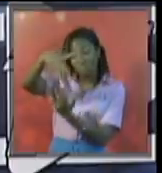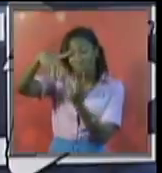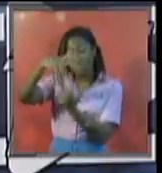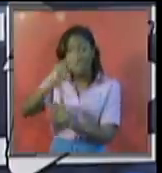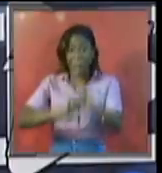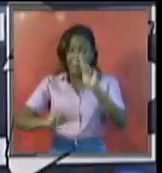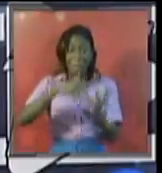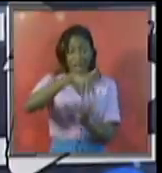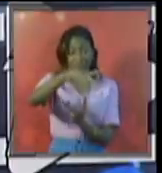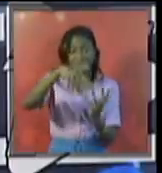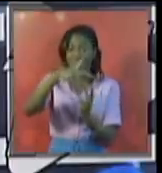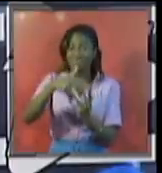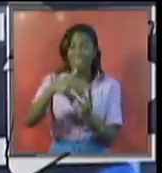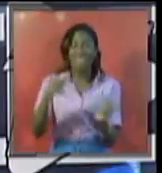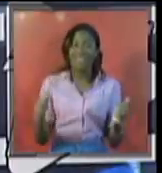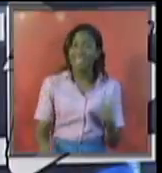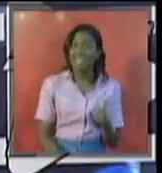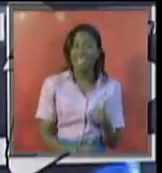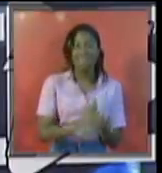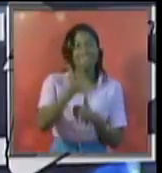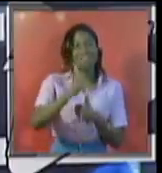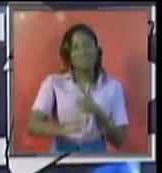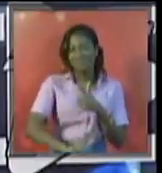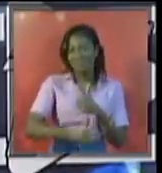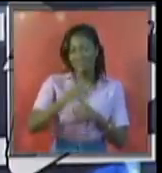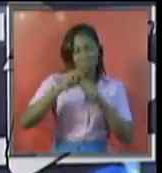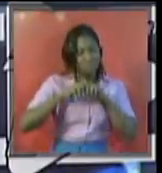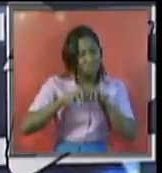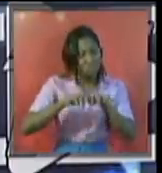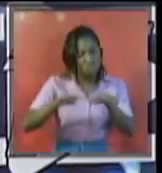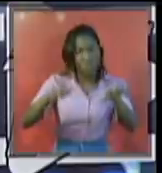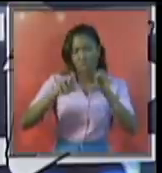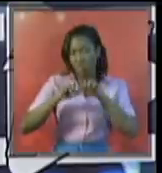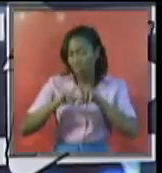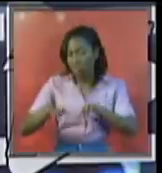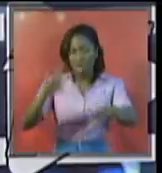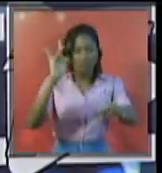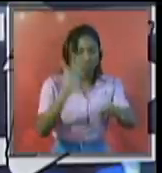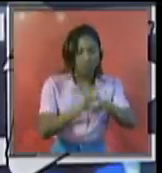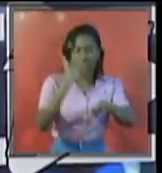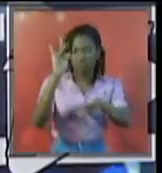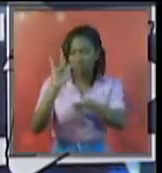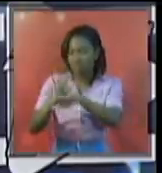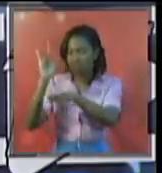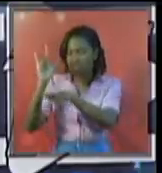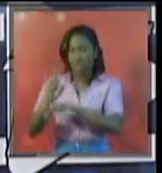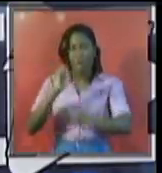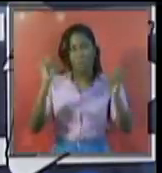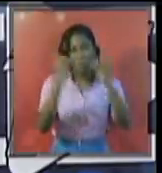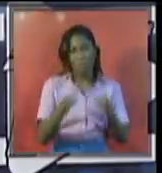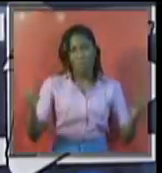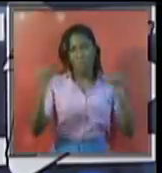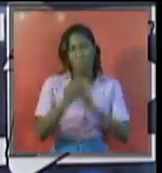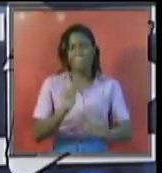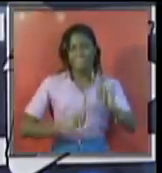have an increased risk of exposing a new network of susceptible persons to viral transmission. And